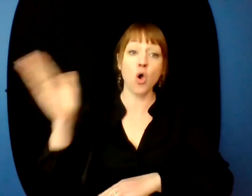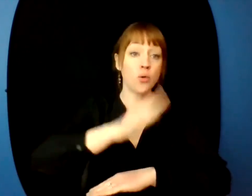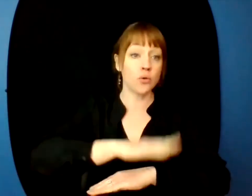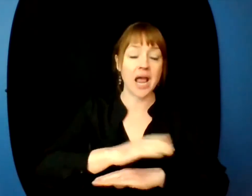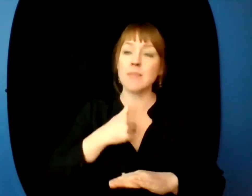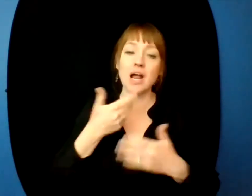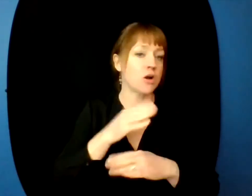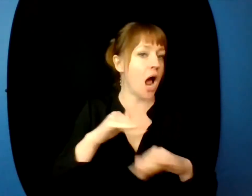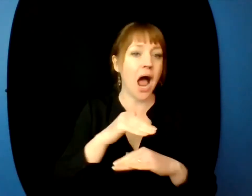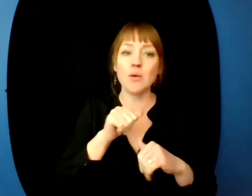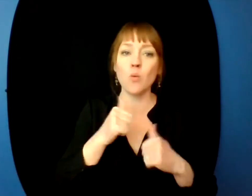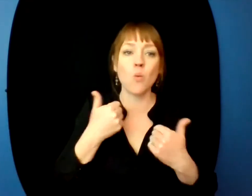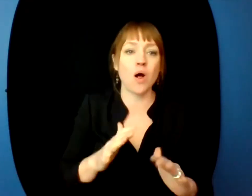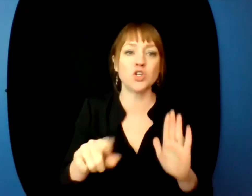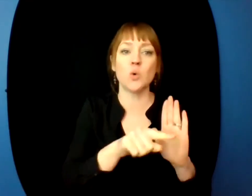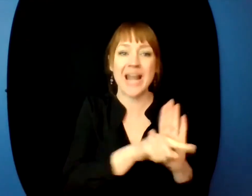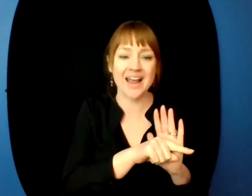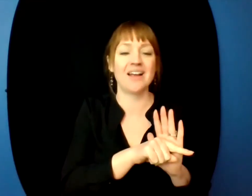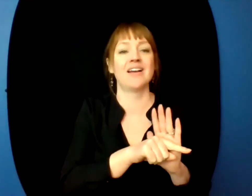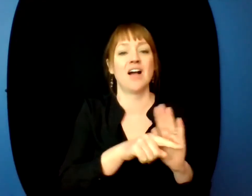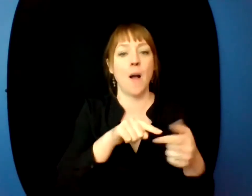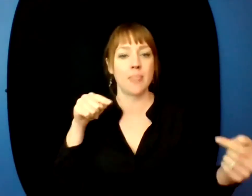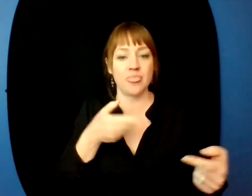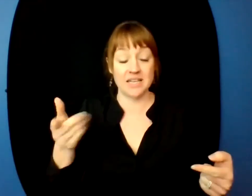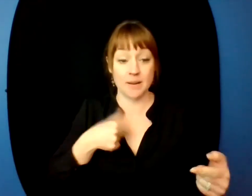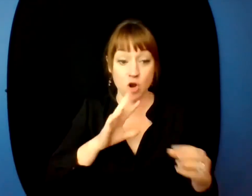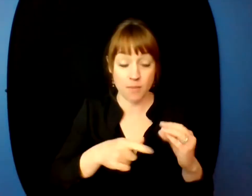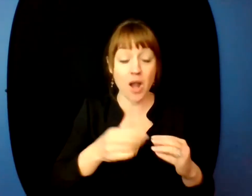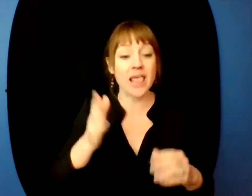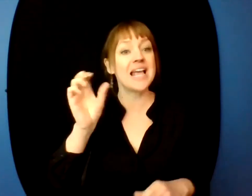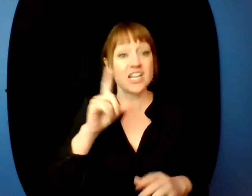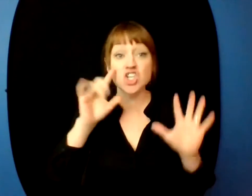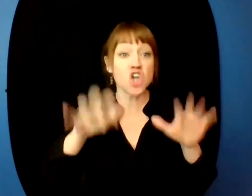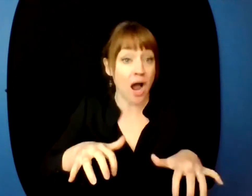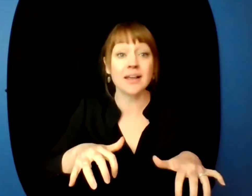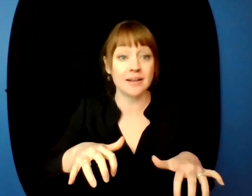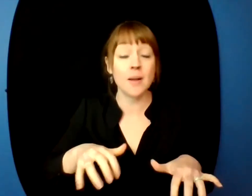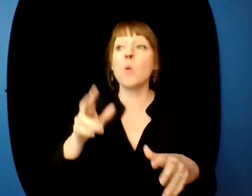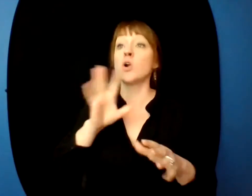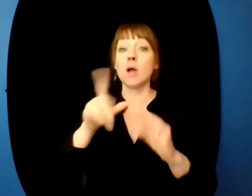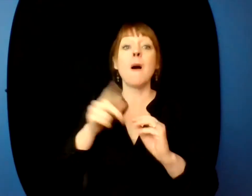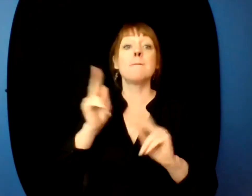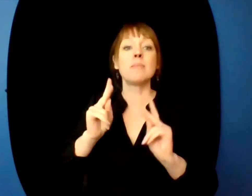I'm talking about. It's shocking. We're talking about substance use. We're talking about people actively using.